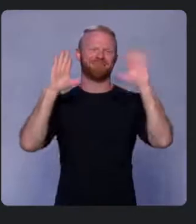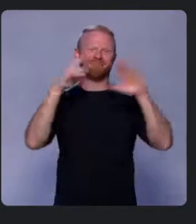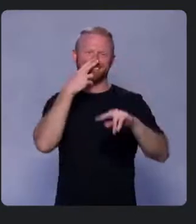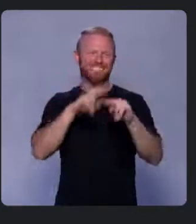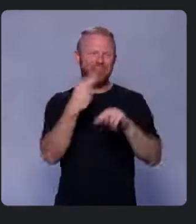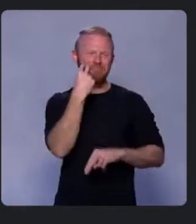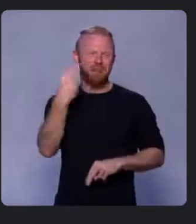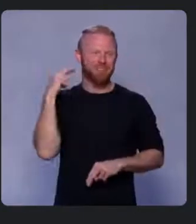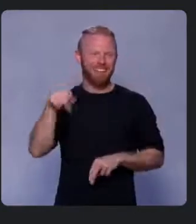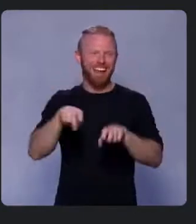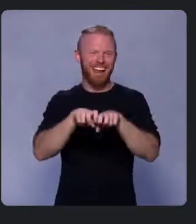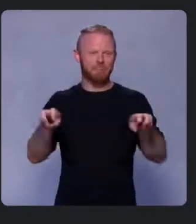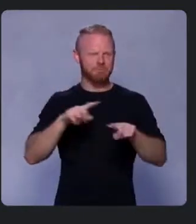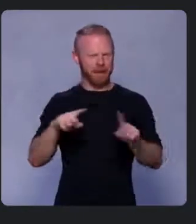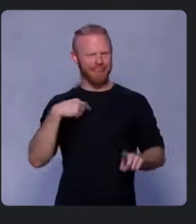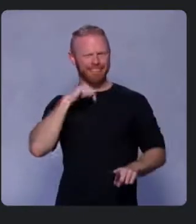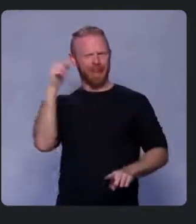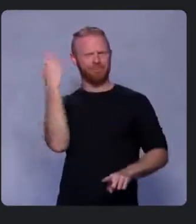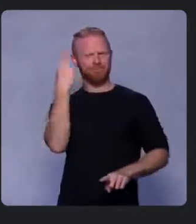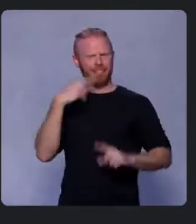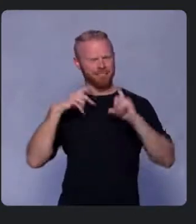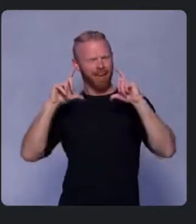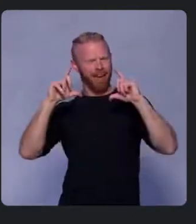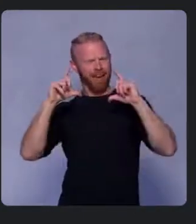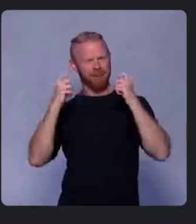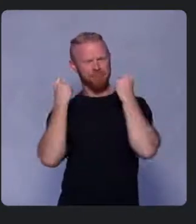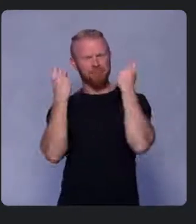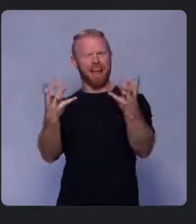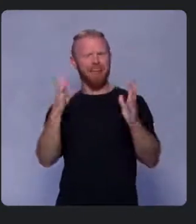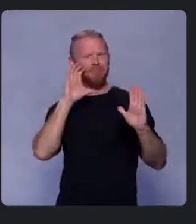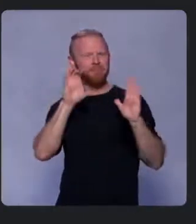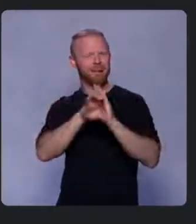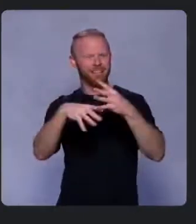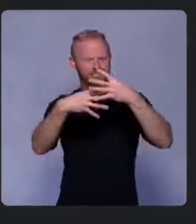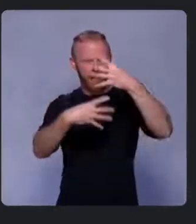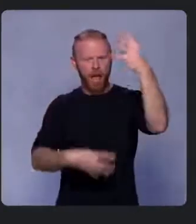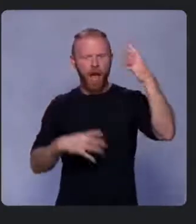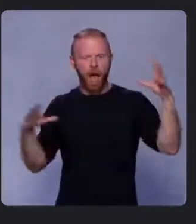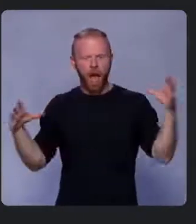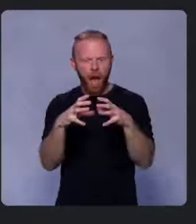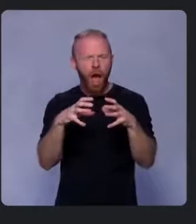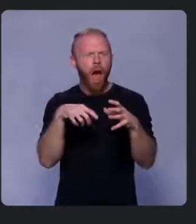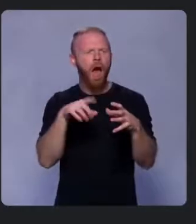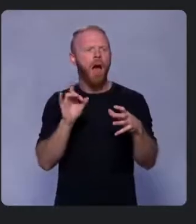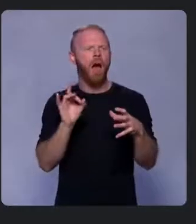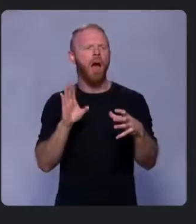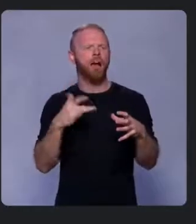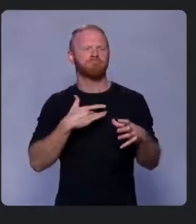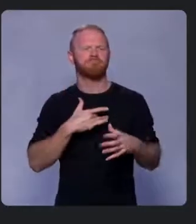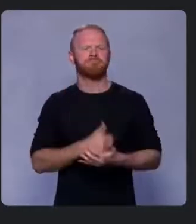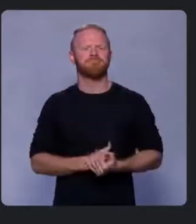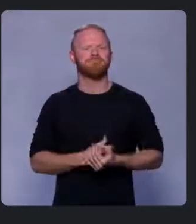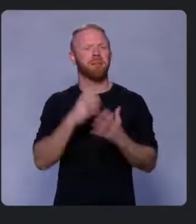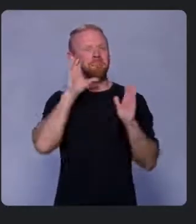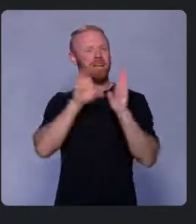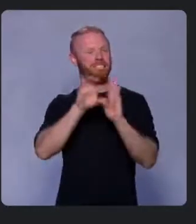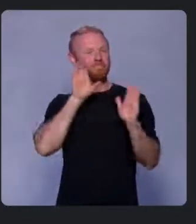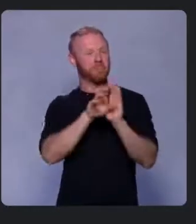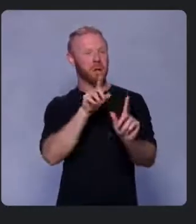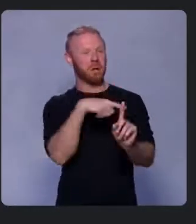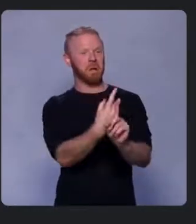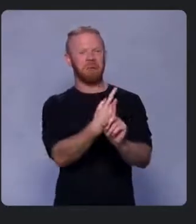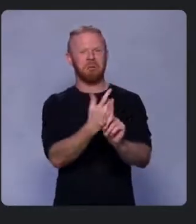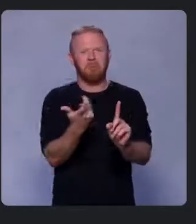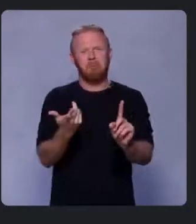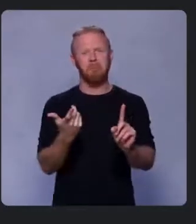didn't realize how many pics I'd snapped until I saw this. These photos on their own wouldn't necessarily be